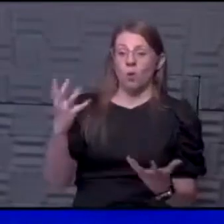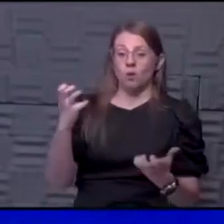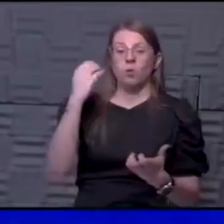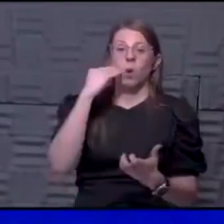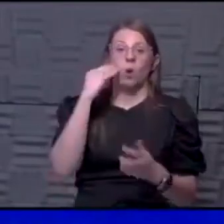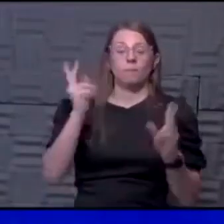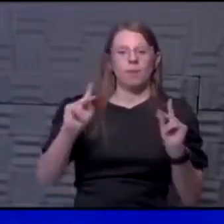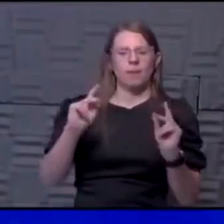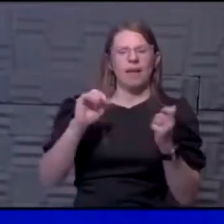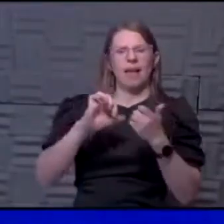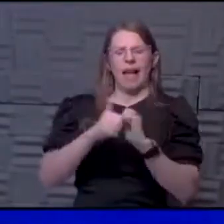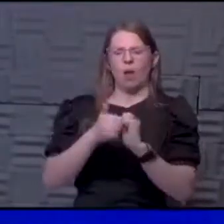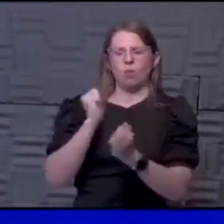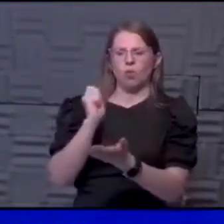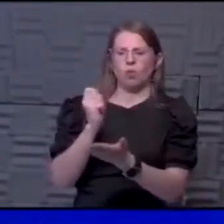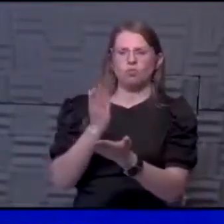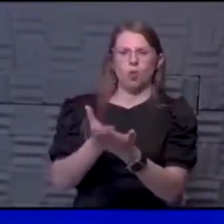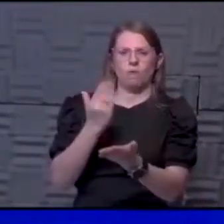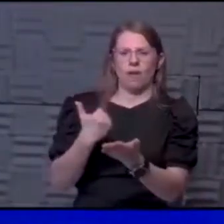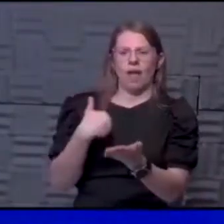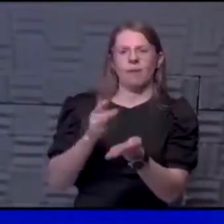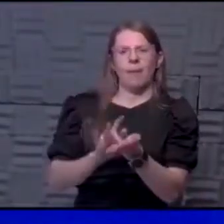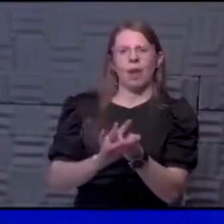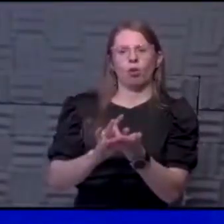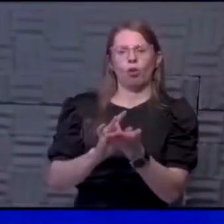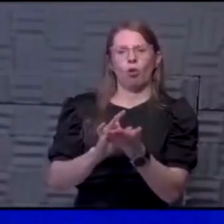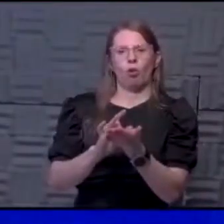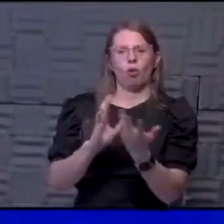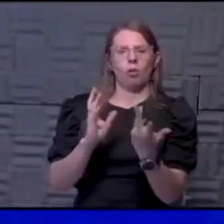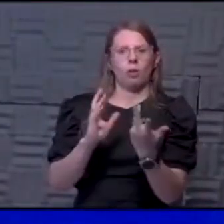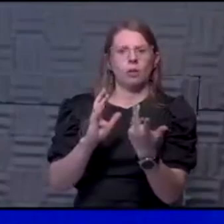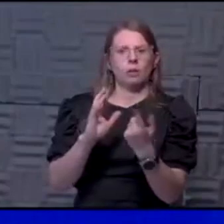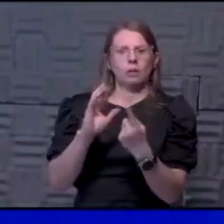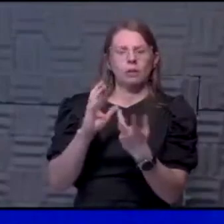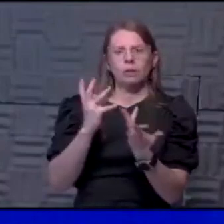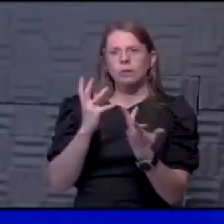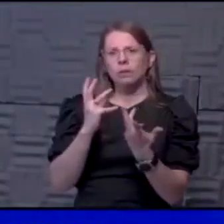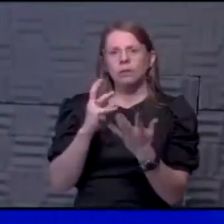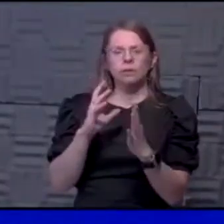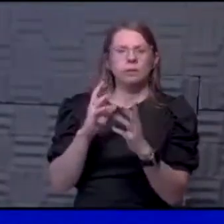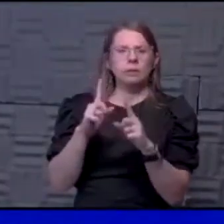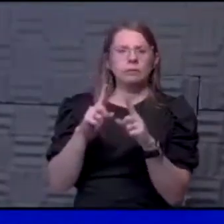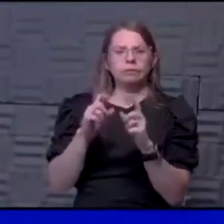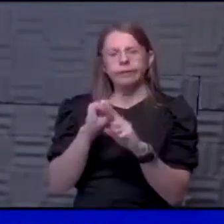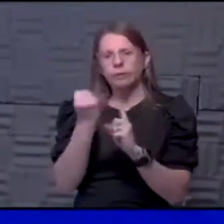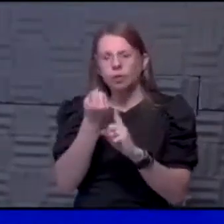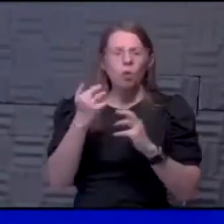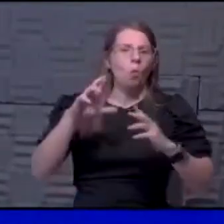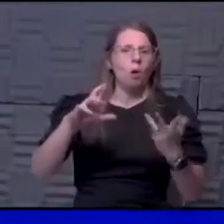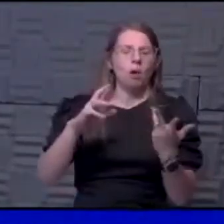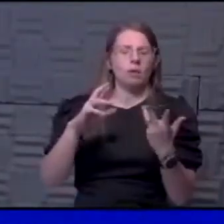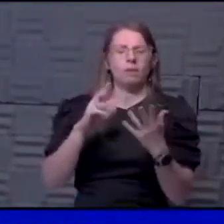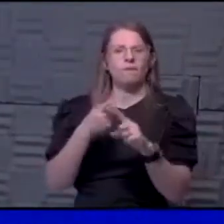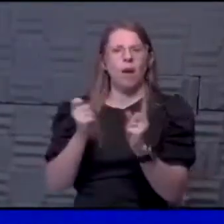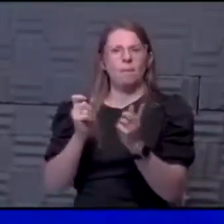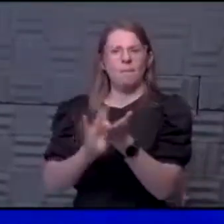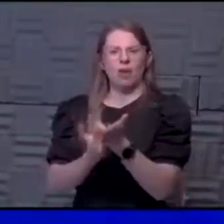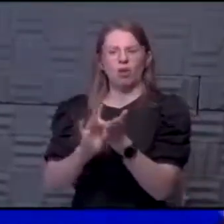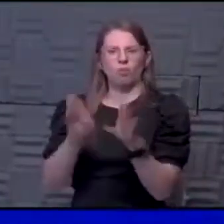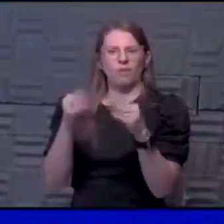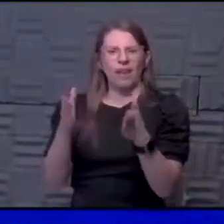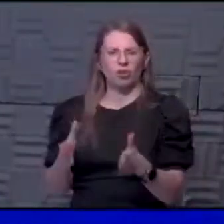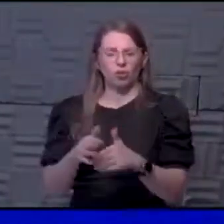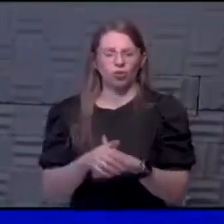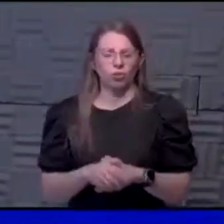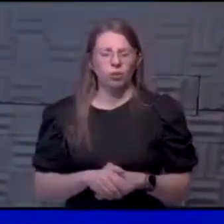people supposed to prove they have a medical condition or are a personal care provider? You know, that was a great question. I think, Lee, as we talked